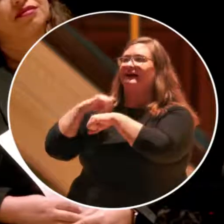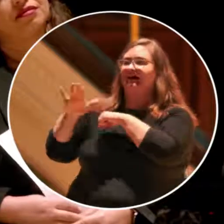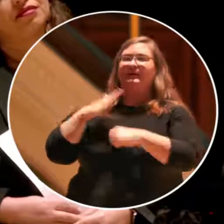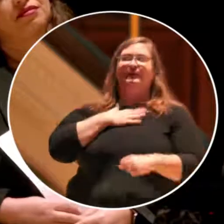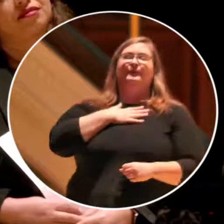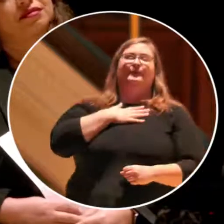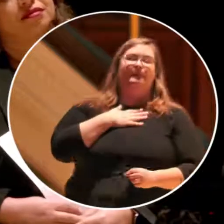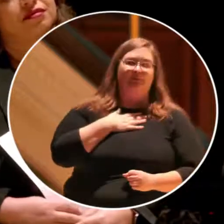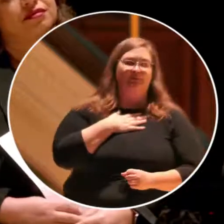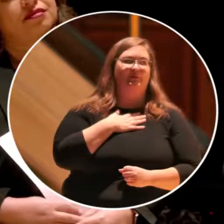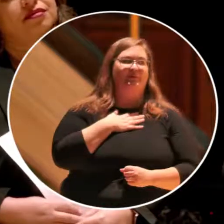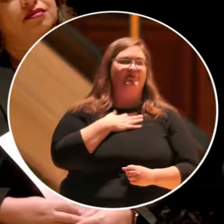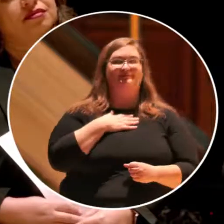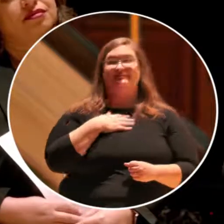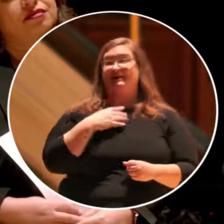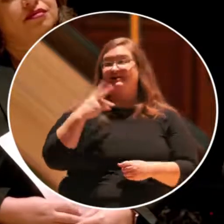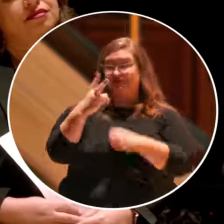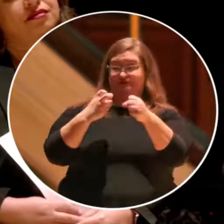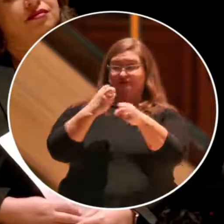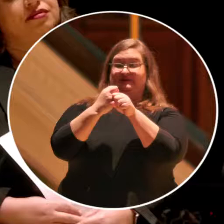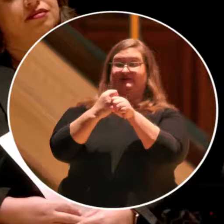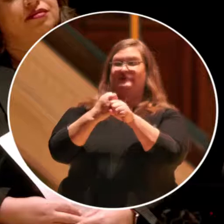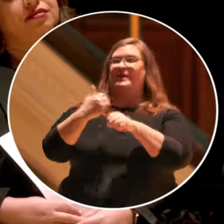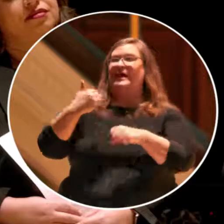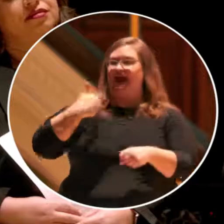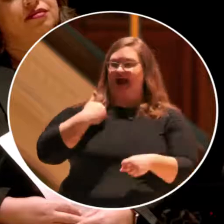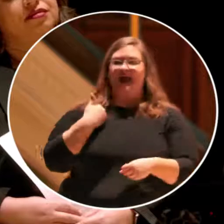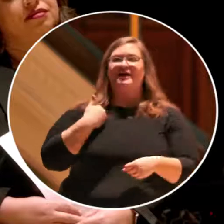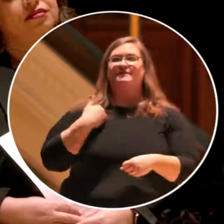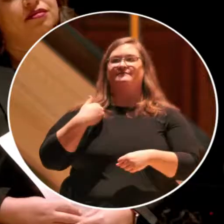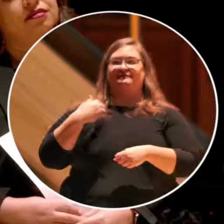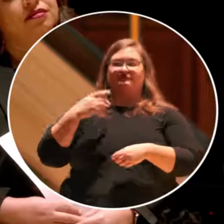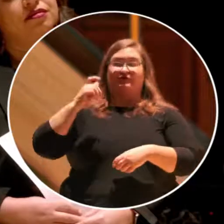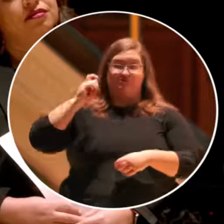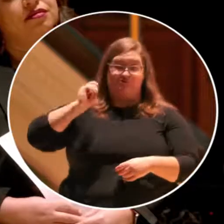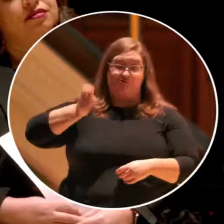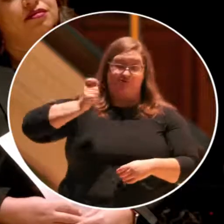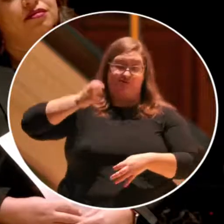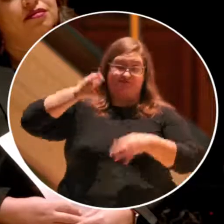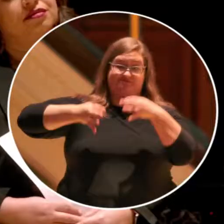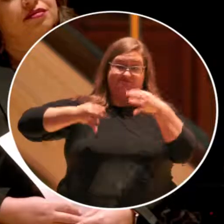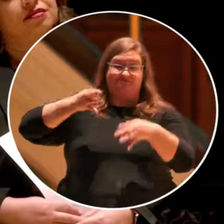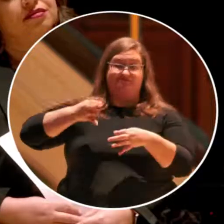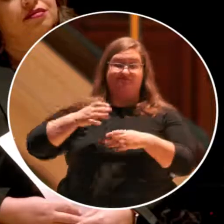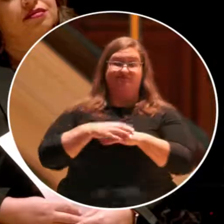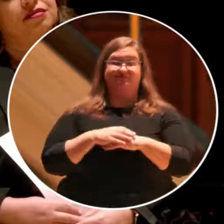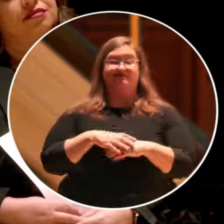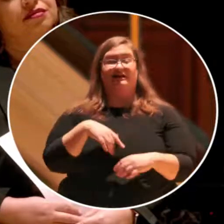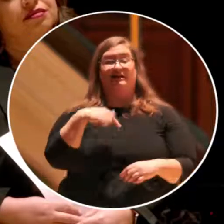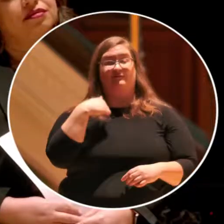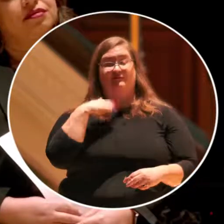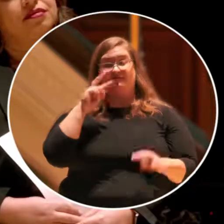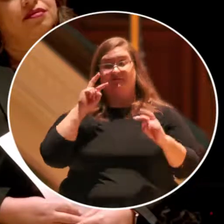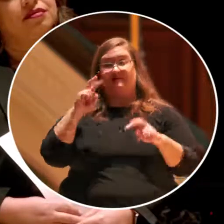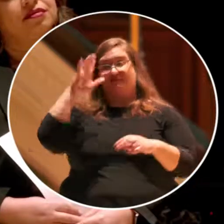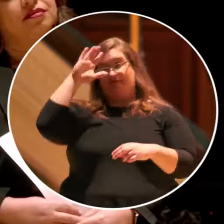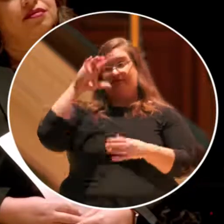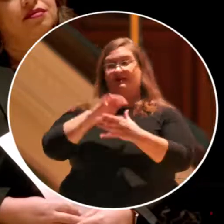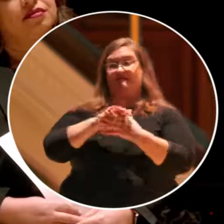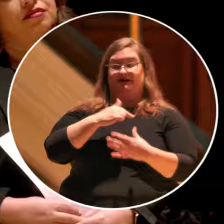After 2 years, we had a really hard court date. My husband and I watched our daughter's mother give up her